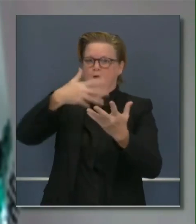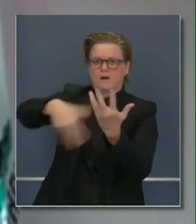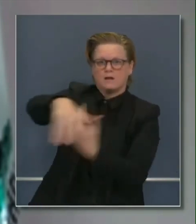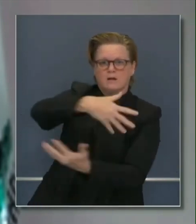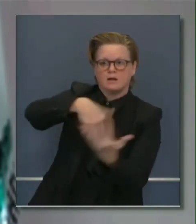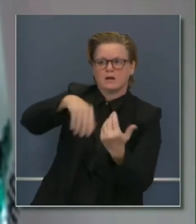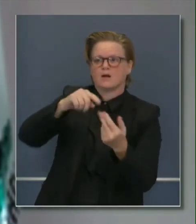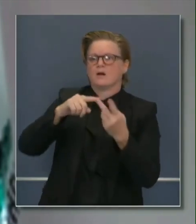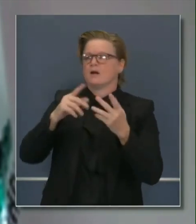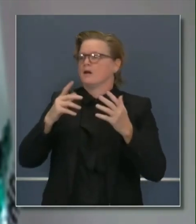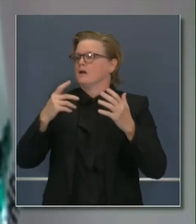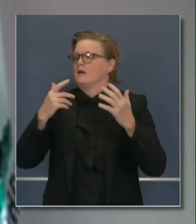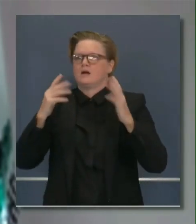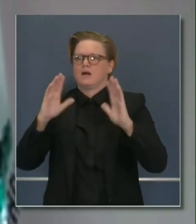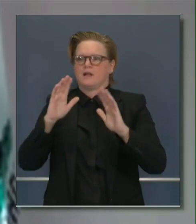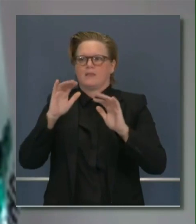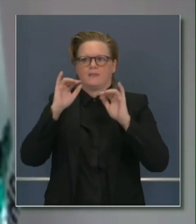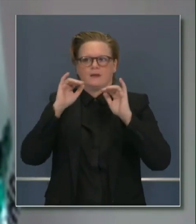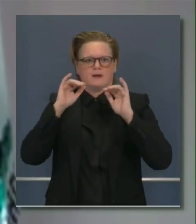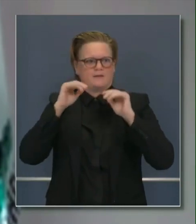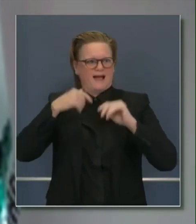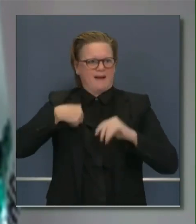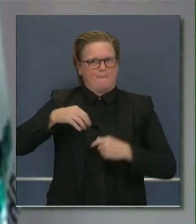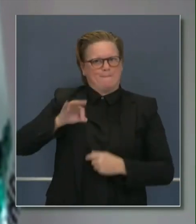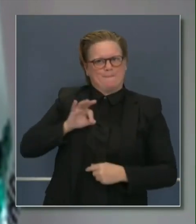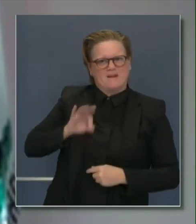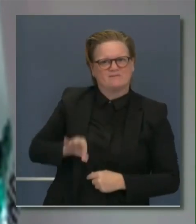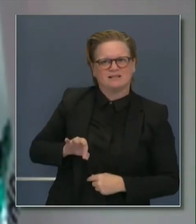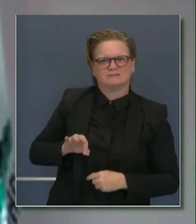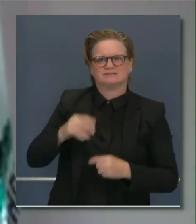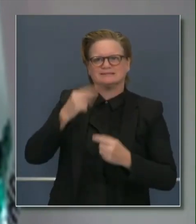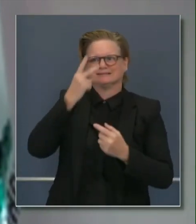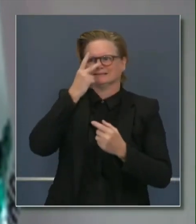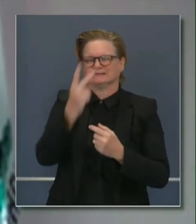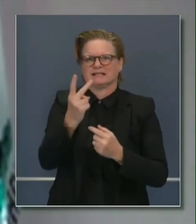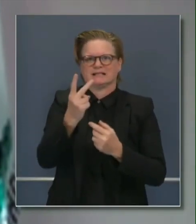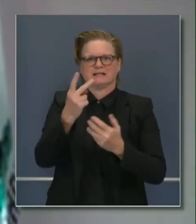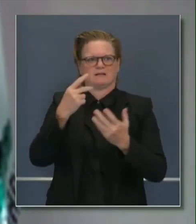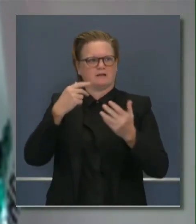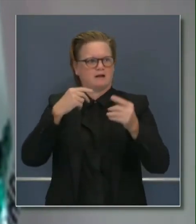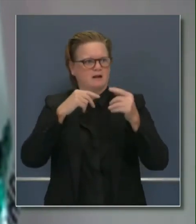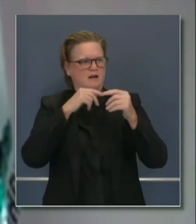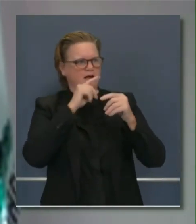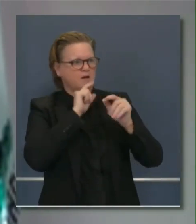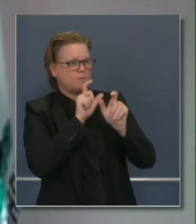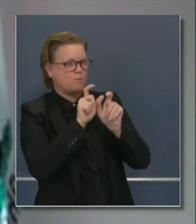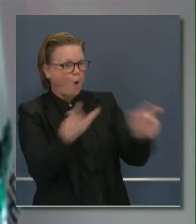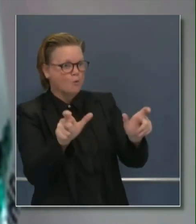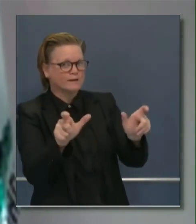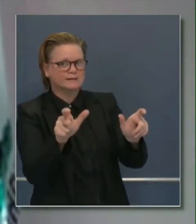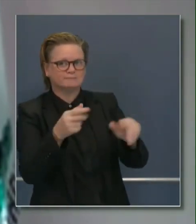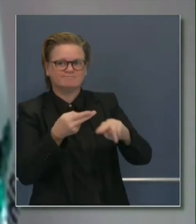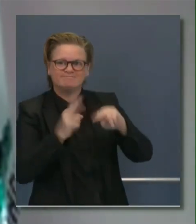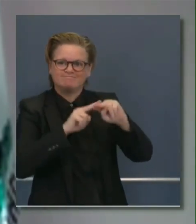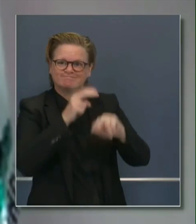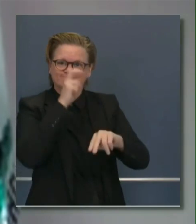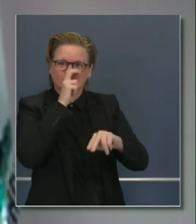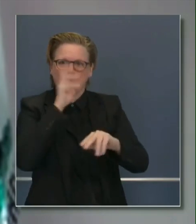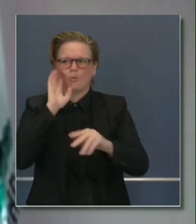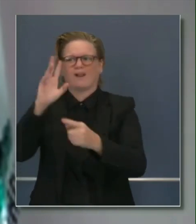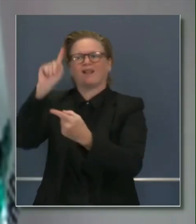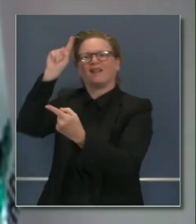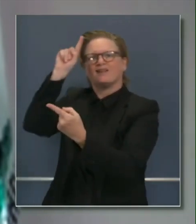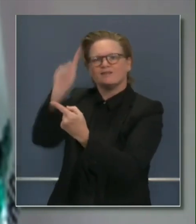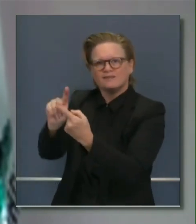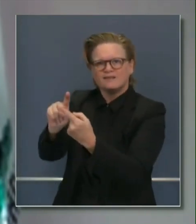can get the gains that we need to bend this curve, move out some of those distressed moments in our hospitals, and as the